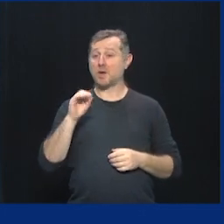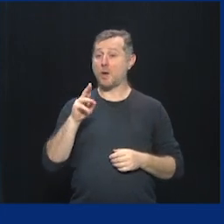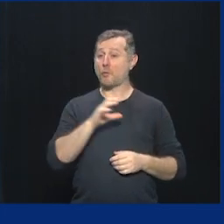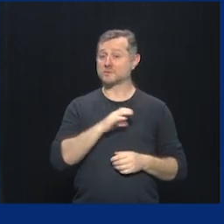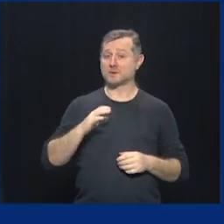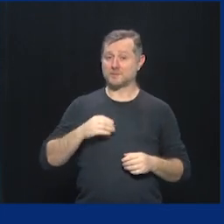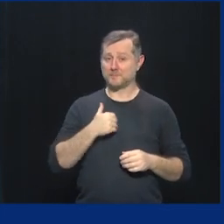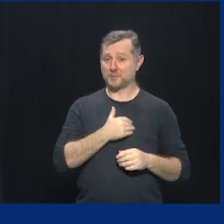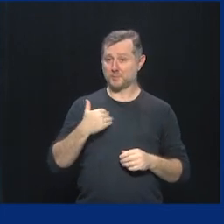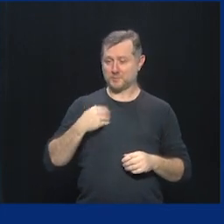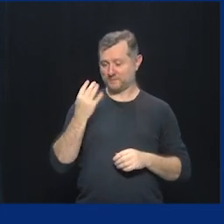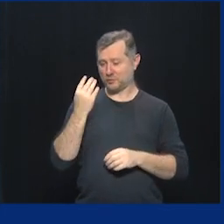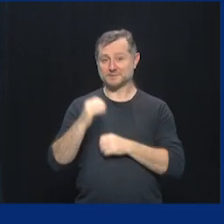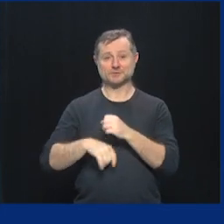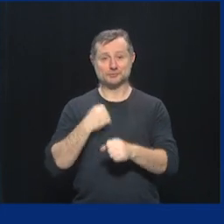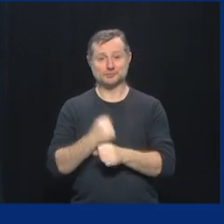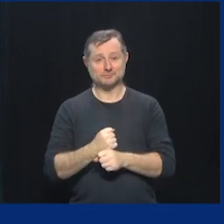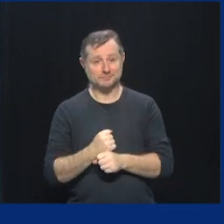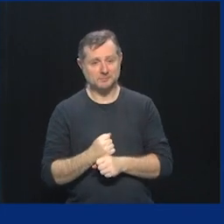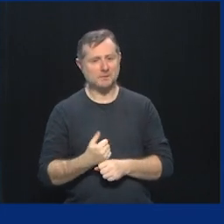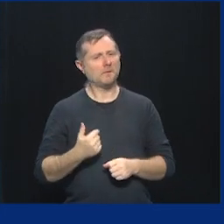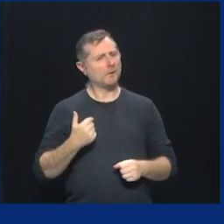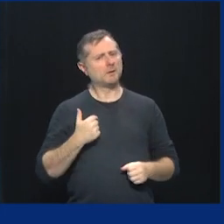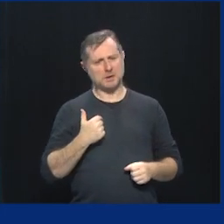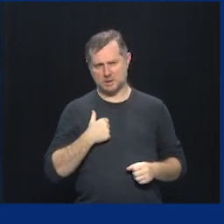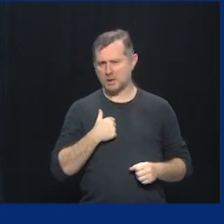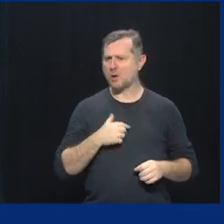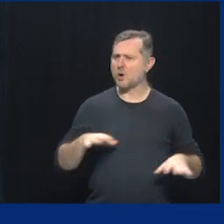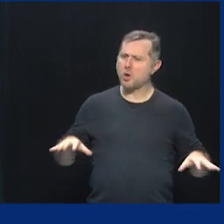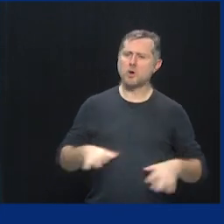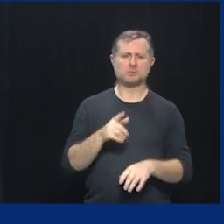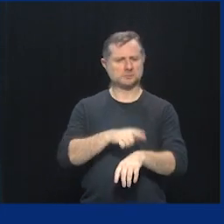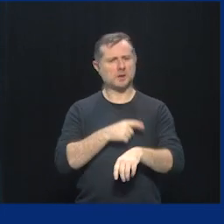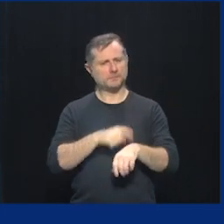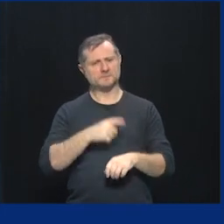long time to know what it takes to get the job done. You don't just show up one day, you show up until the job is done.